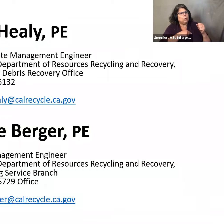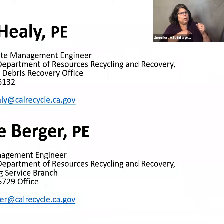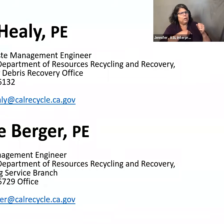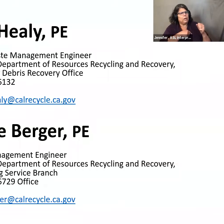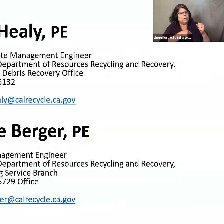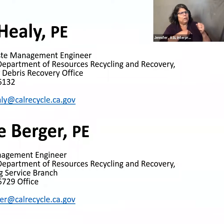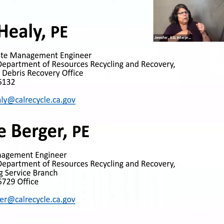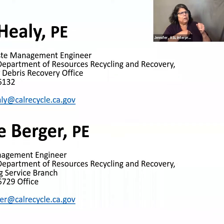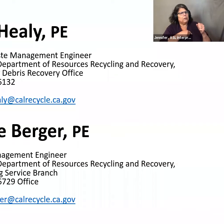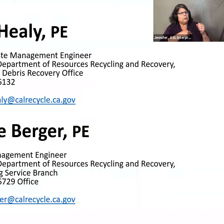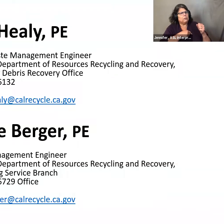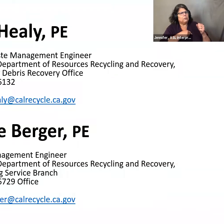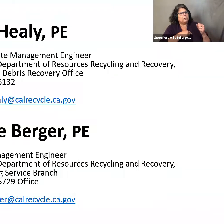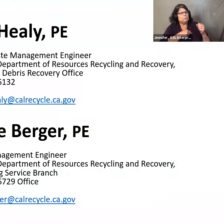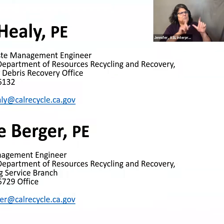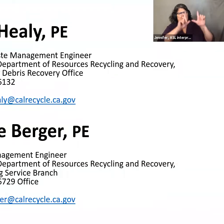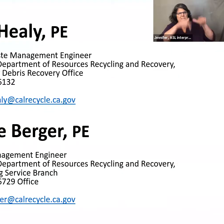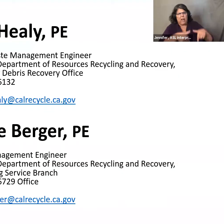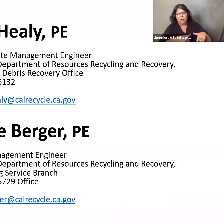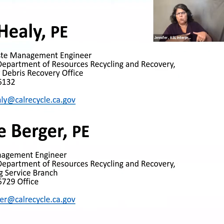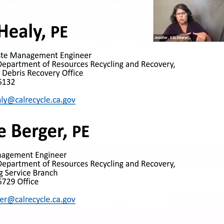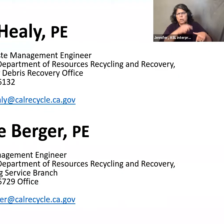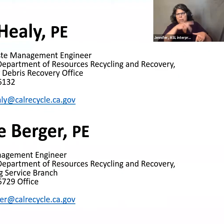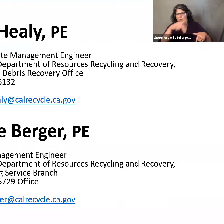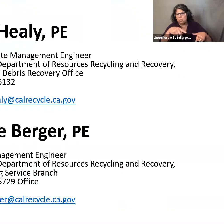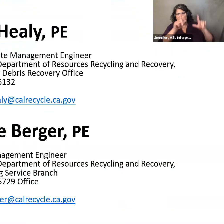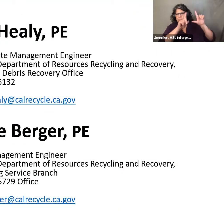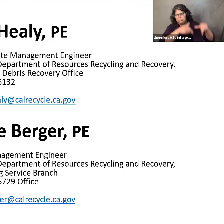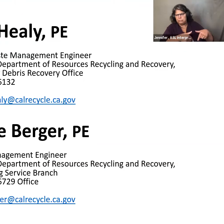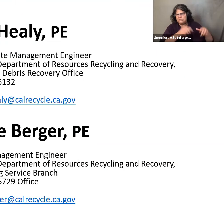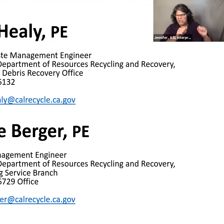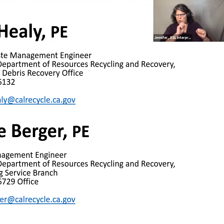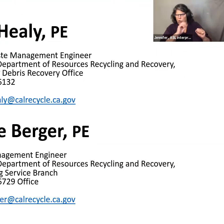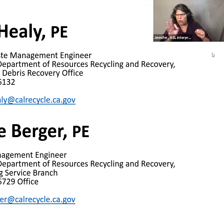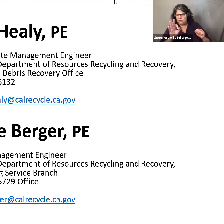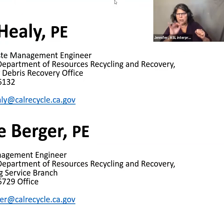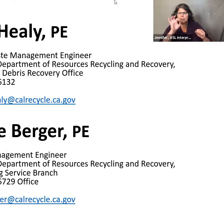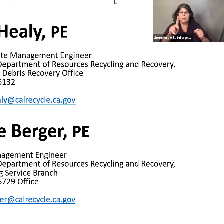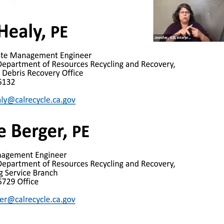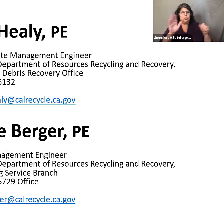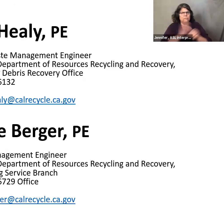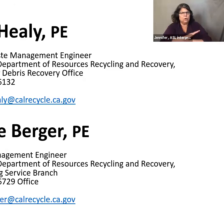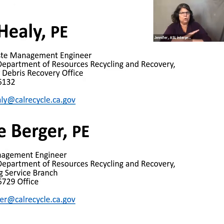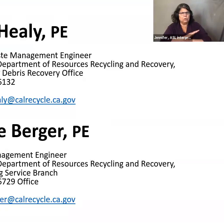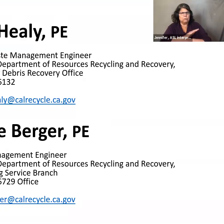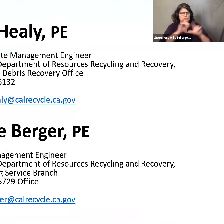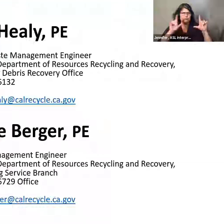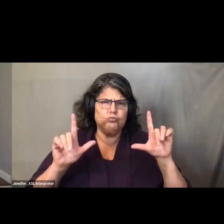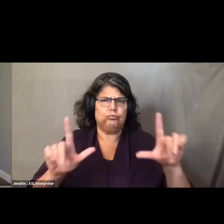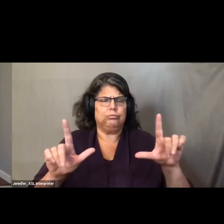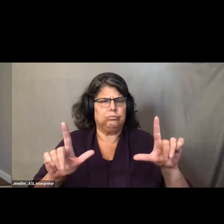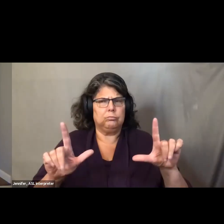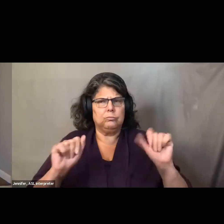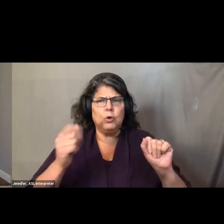remove the share, the current screen, and go back to the full screen so we can have